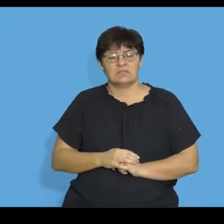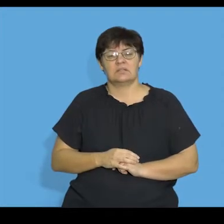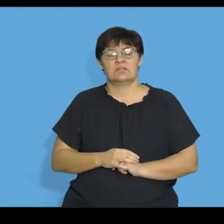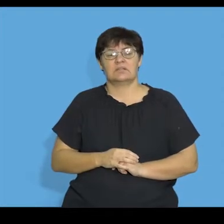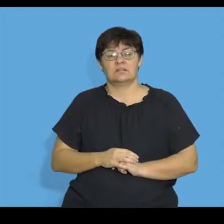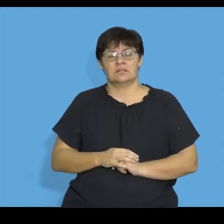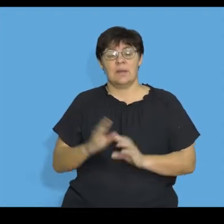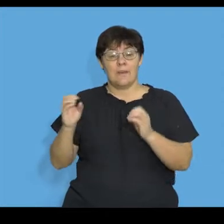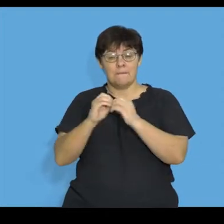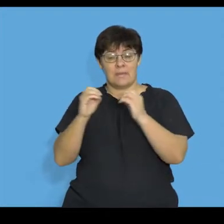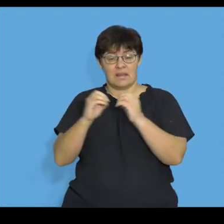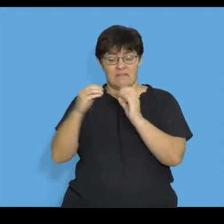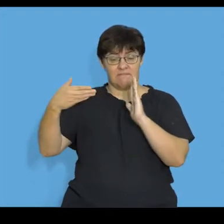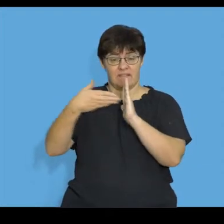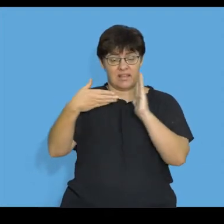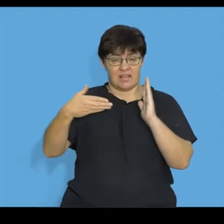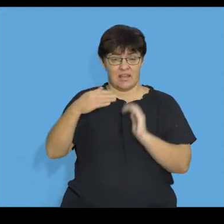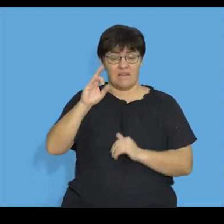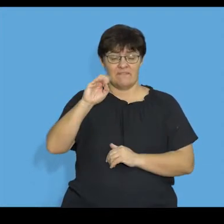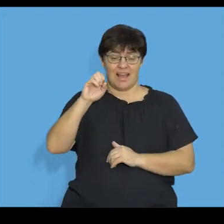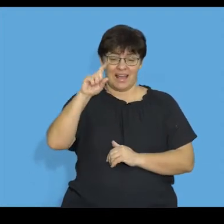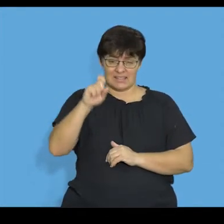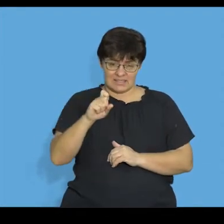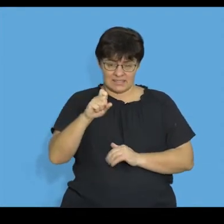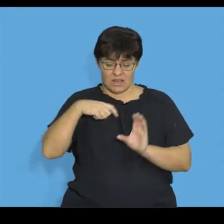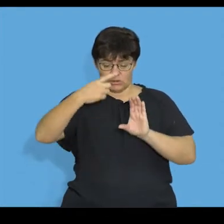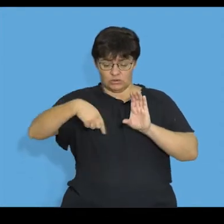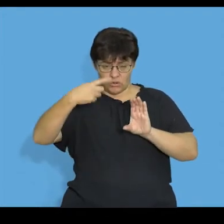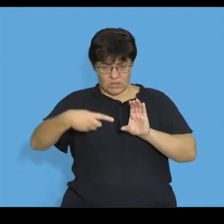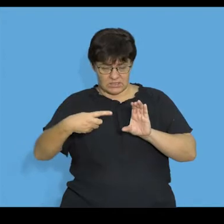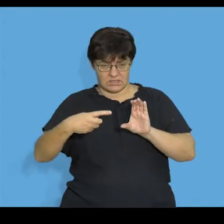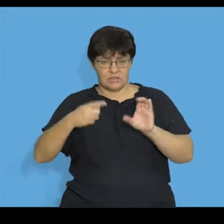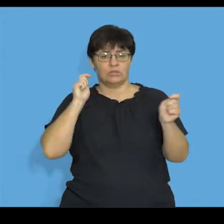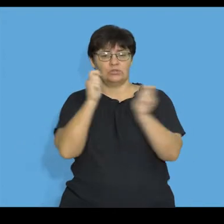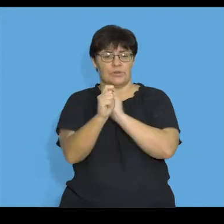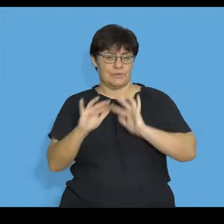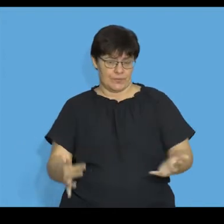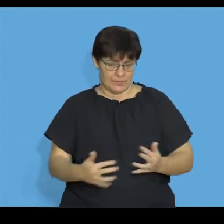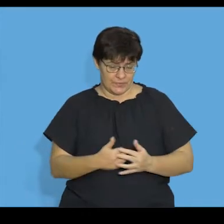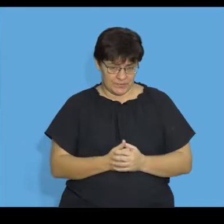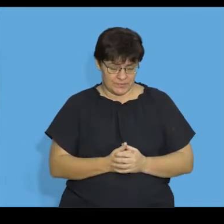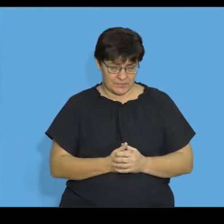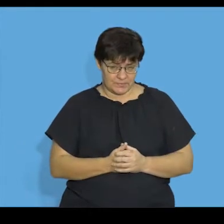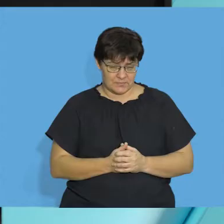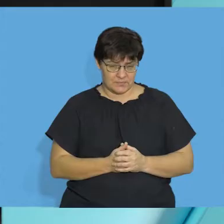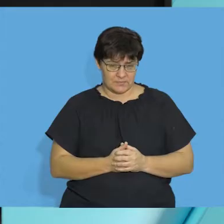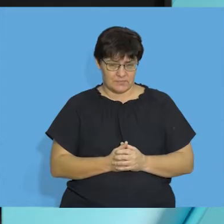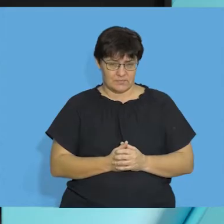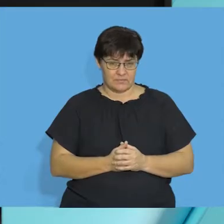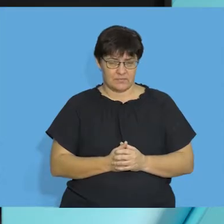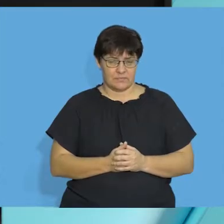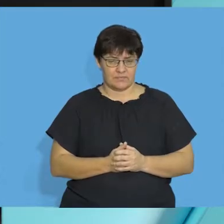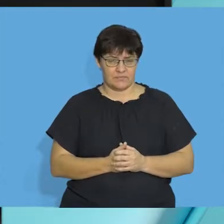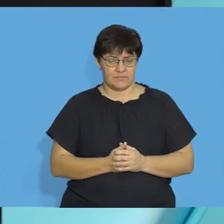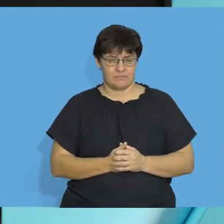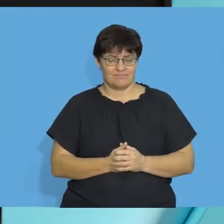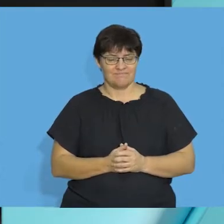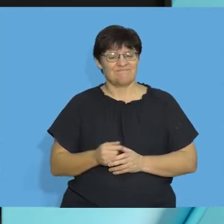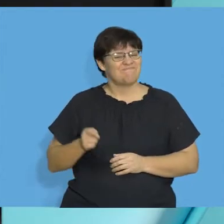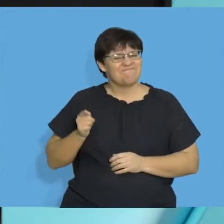flux changes in the coil. So the change of magnetic flux in the coil. And this